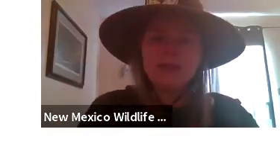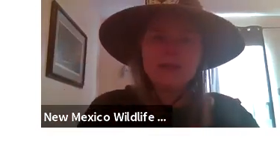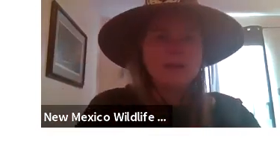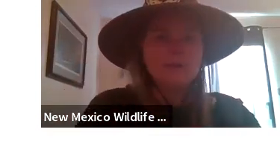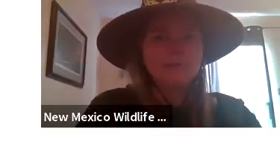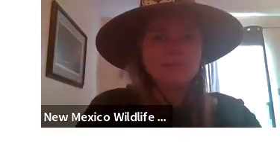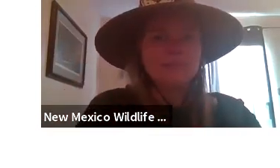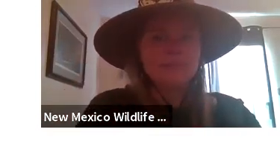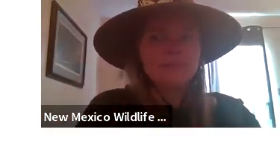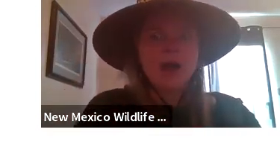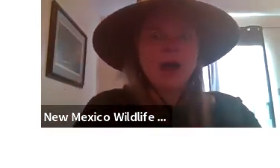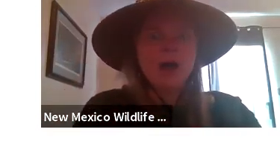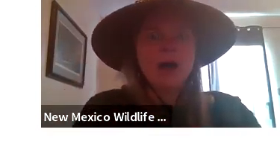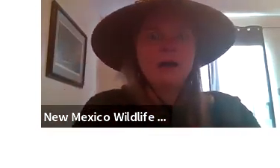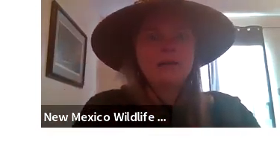run.